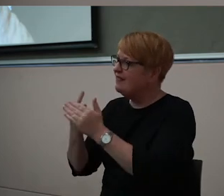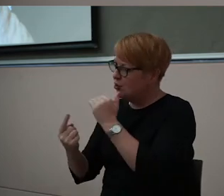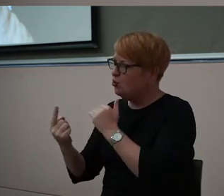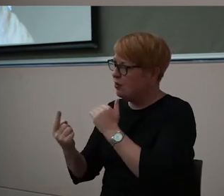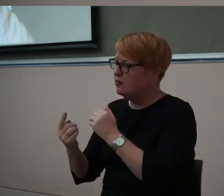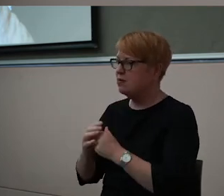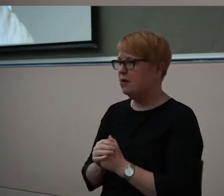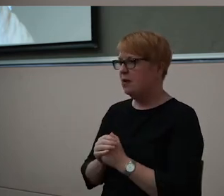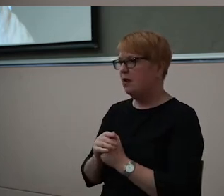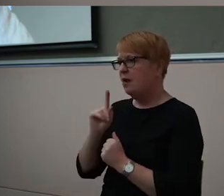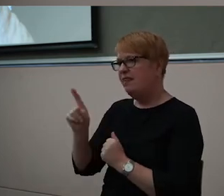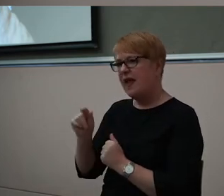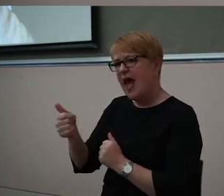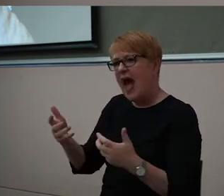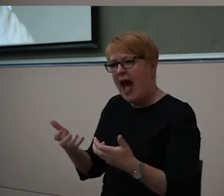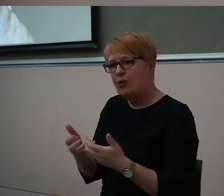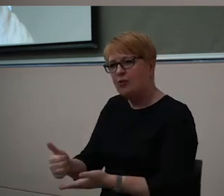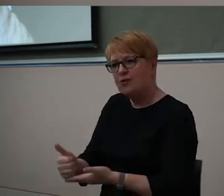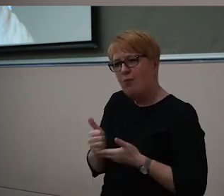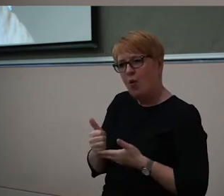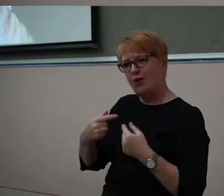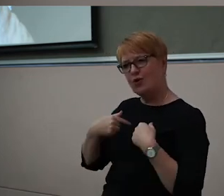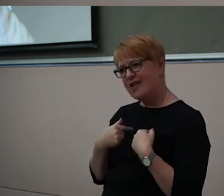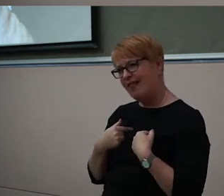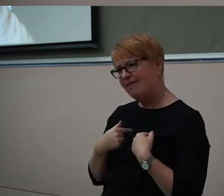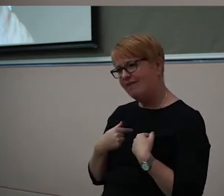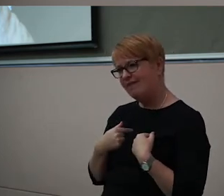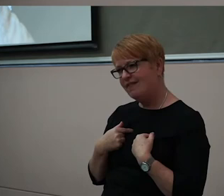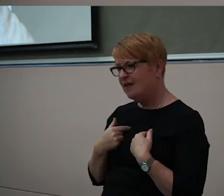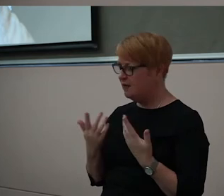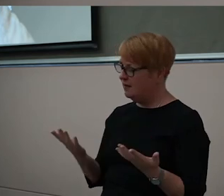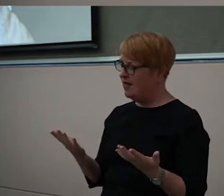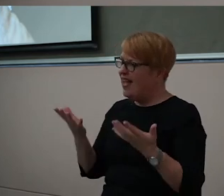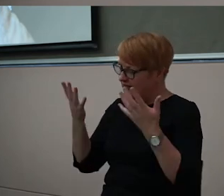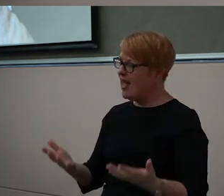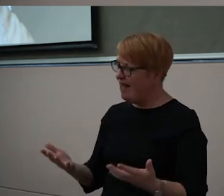they're available during the session and after the session.